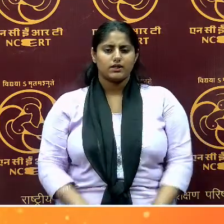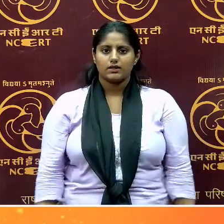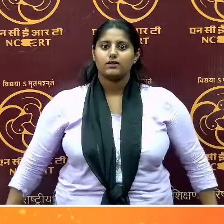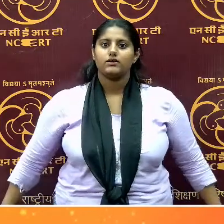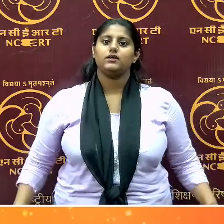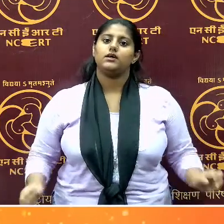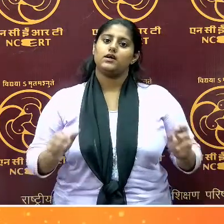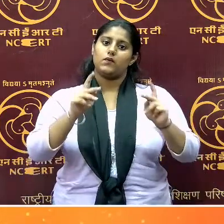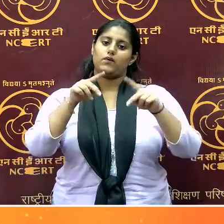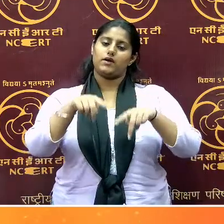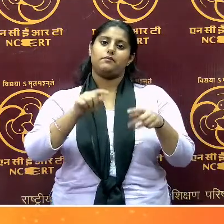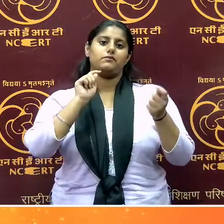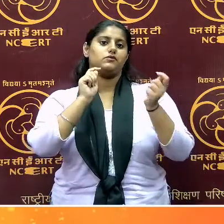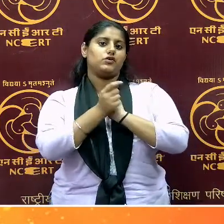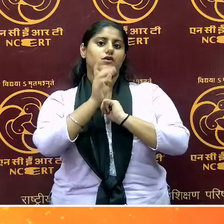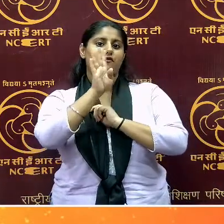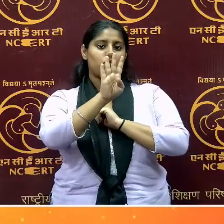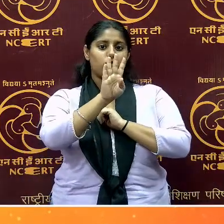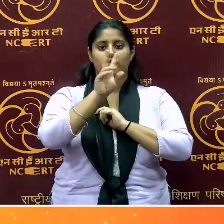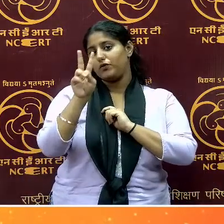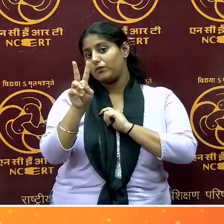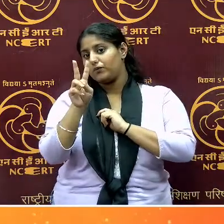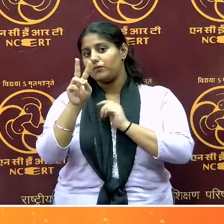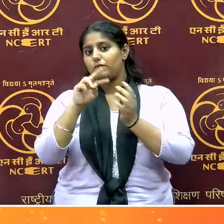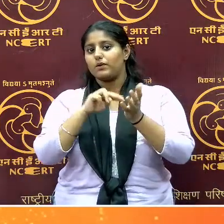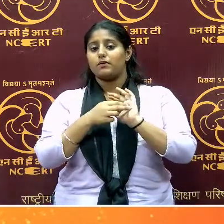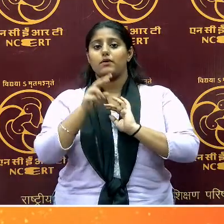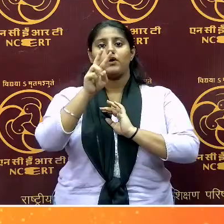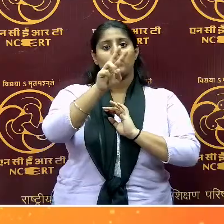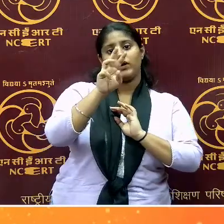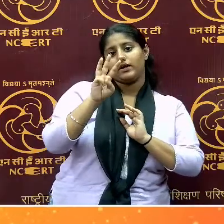will interchange 4 and 2. That gives me